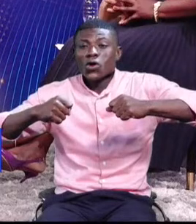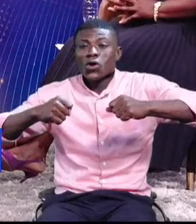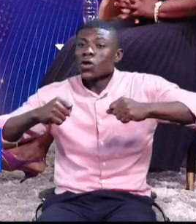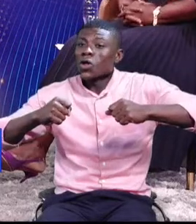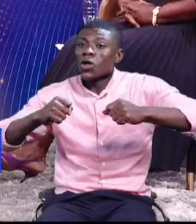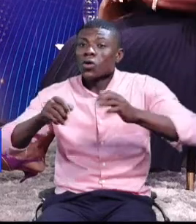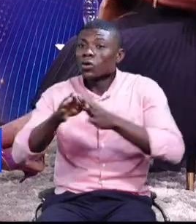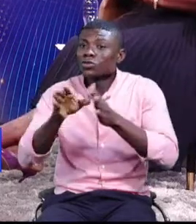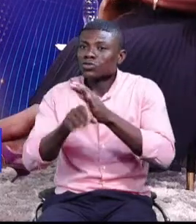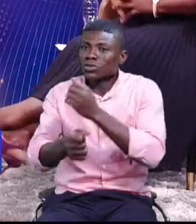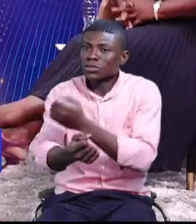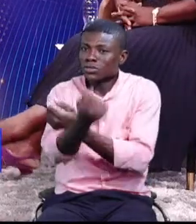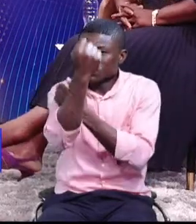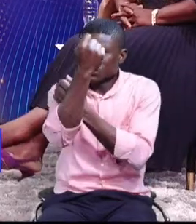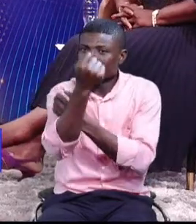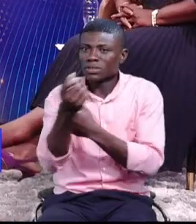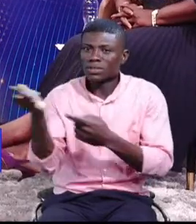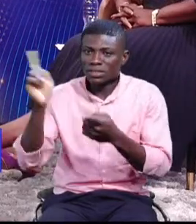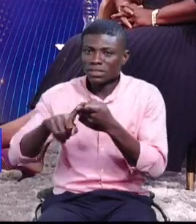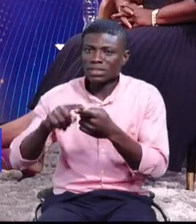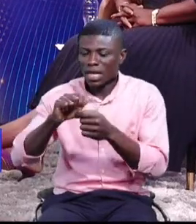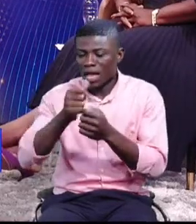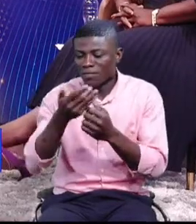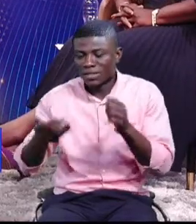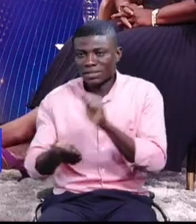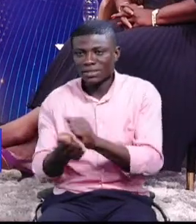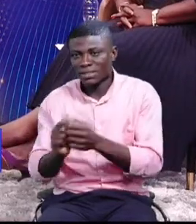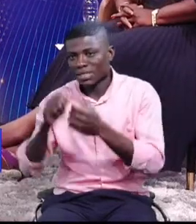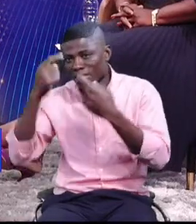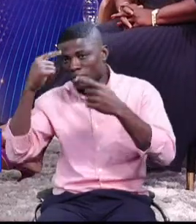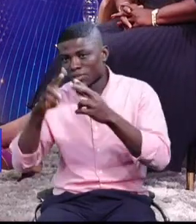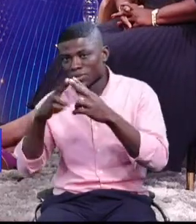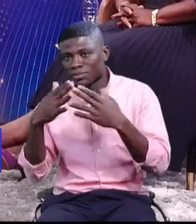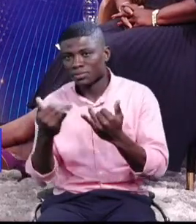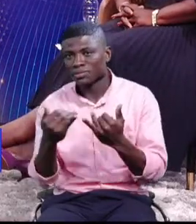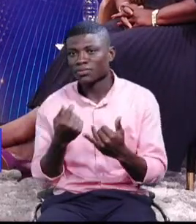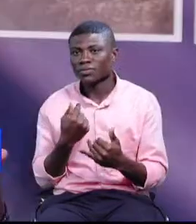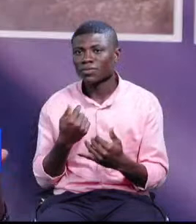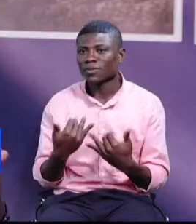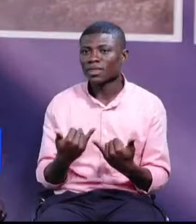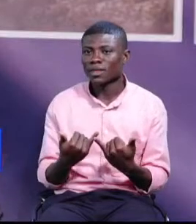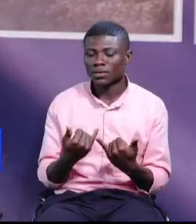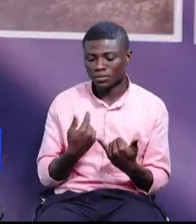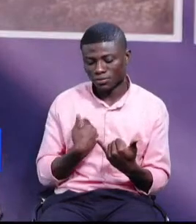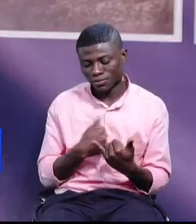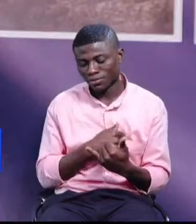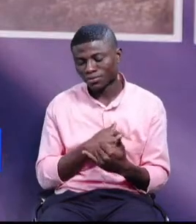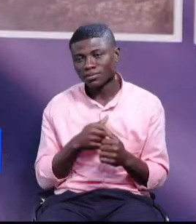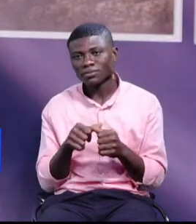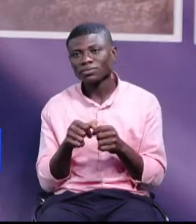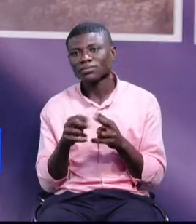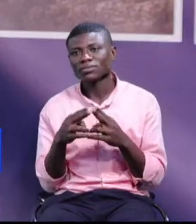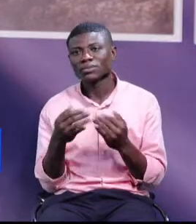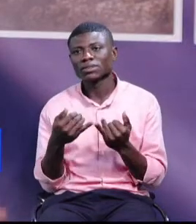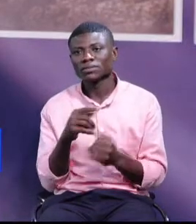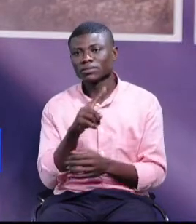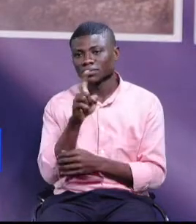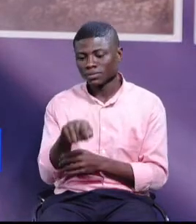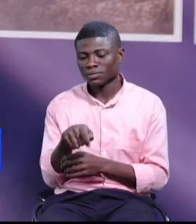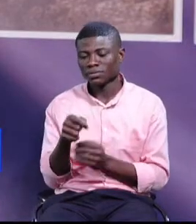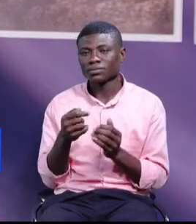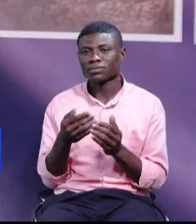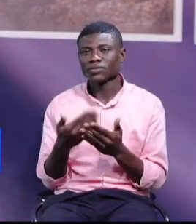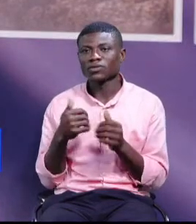want to go there until we get there. Until we get there, I understand. So now let's let's say, okay, let me ask this question before I get